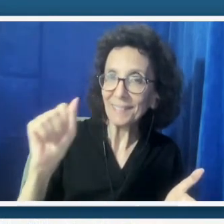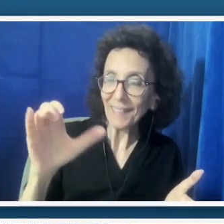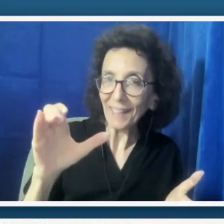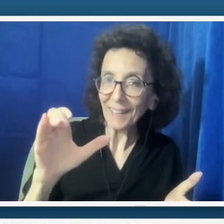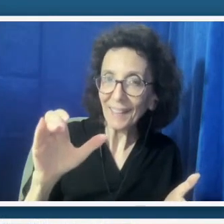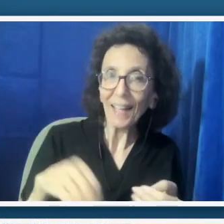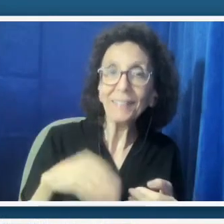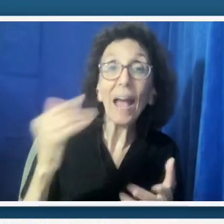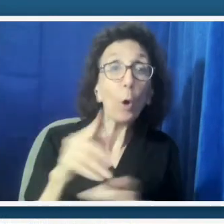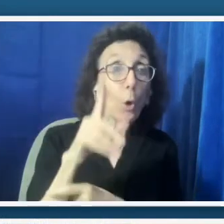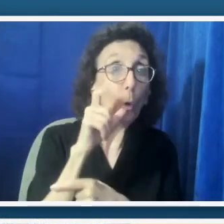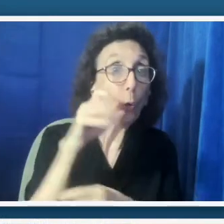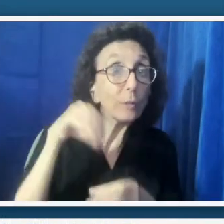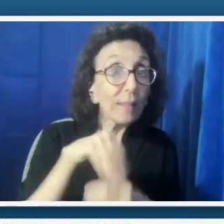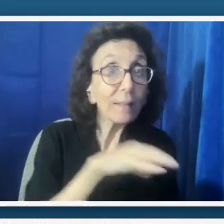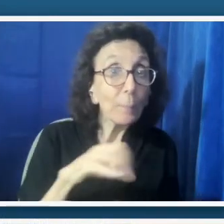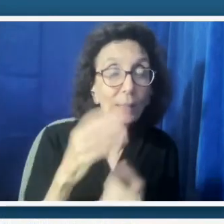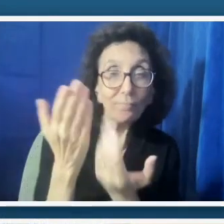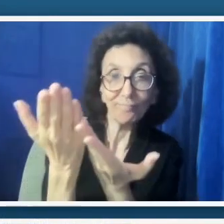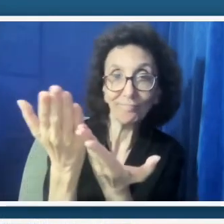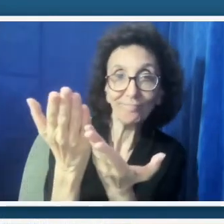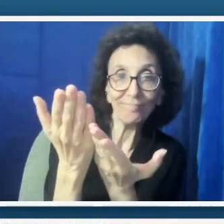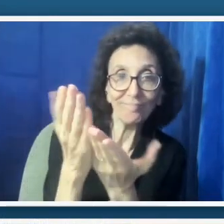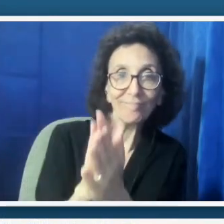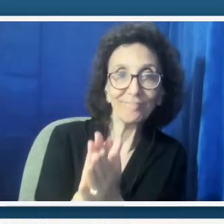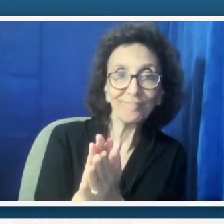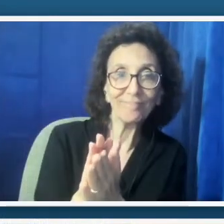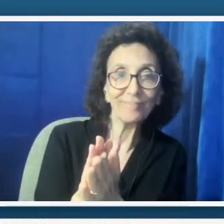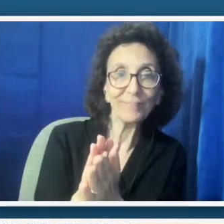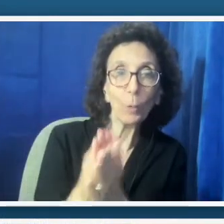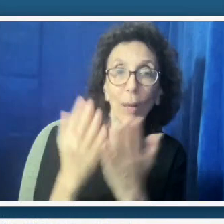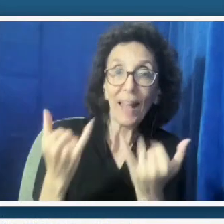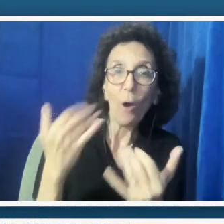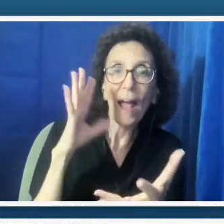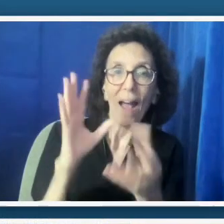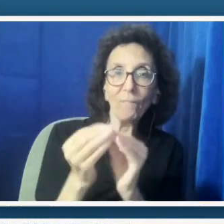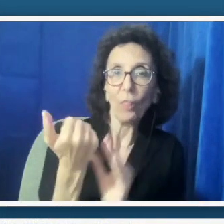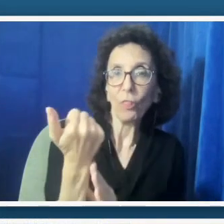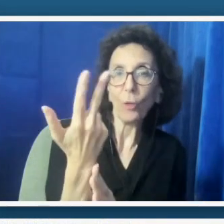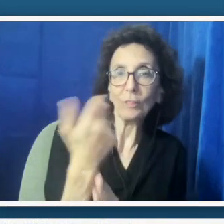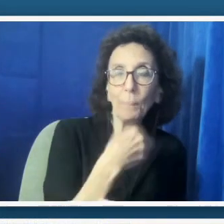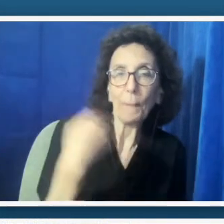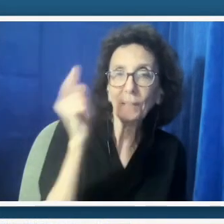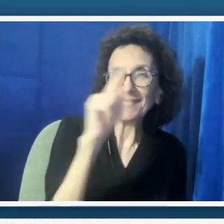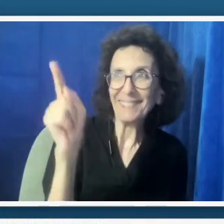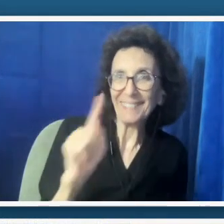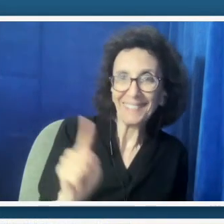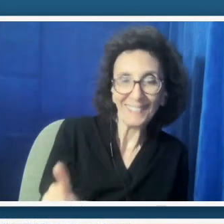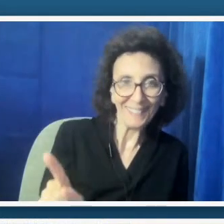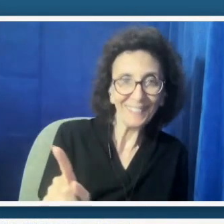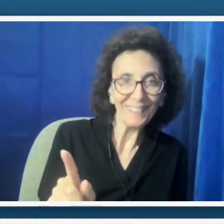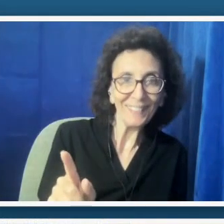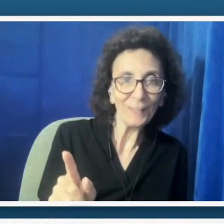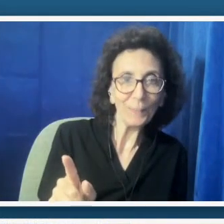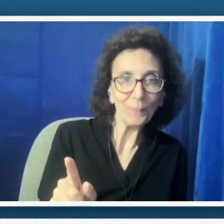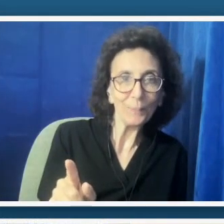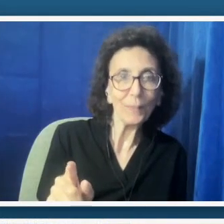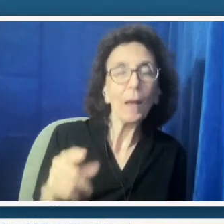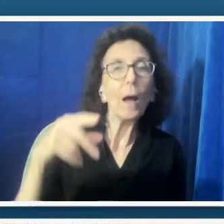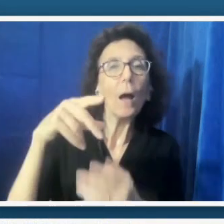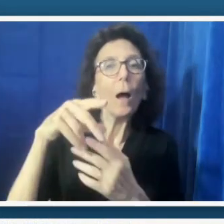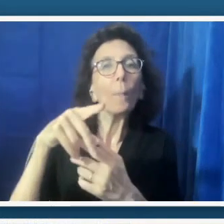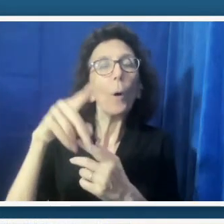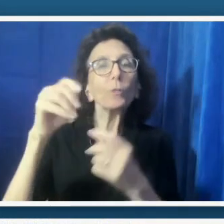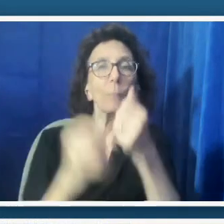members. Here you see all 13 of the current members on the committee, each of whom, as is tradition, was appointed by the Postmaster